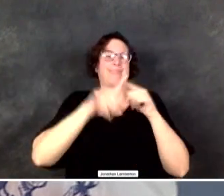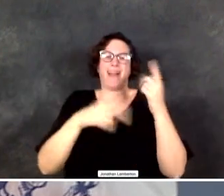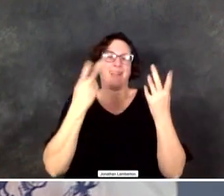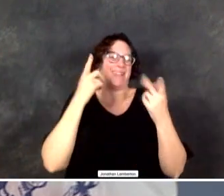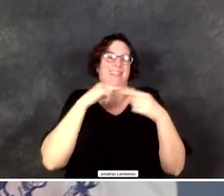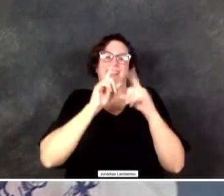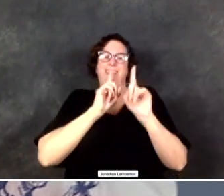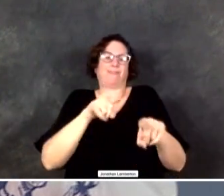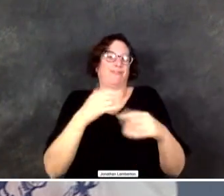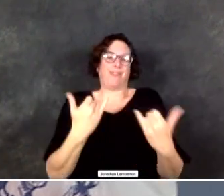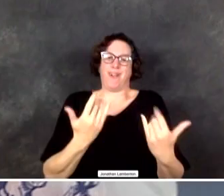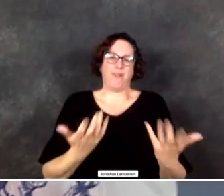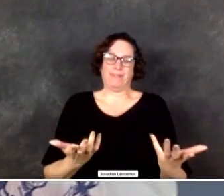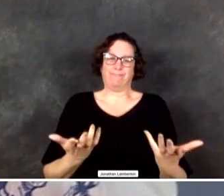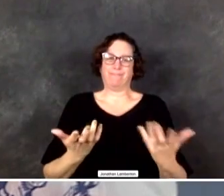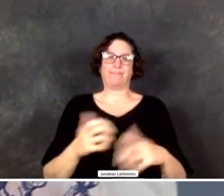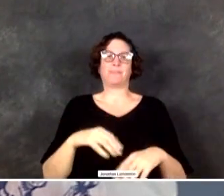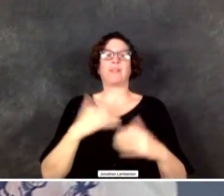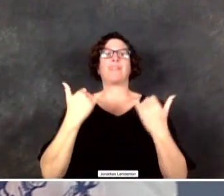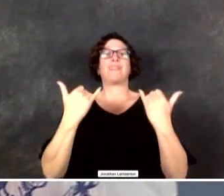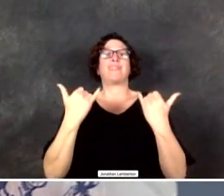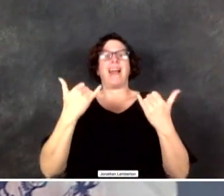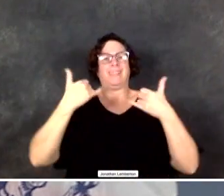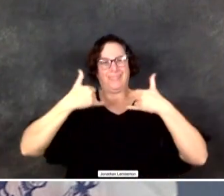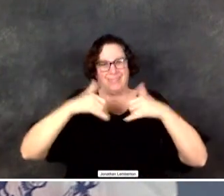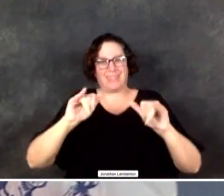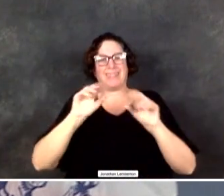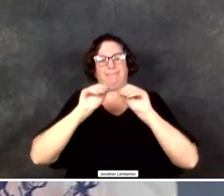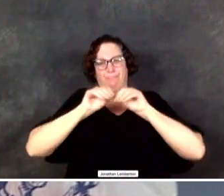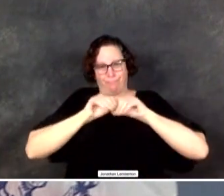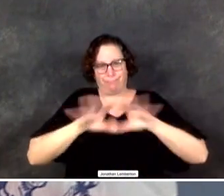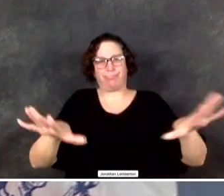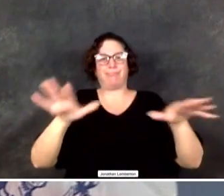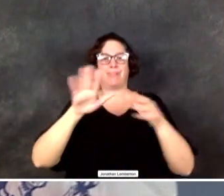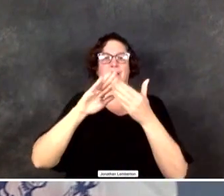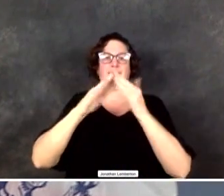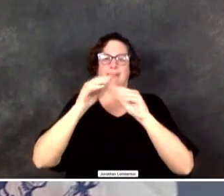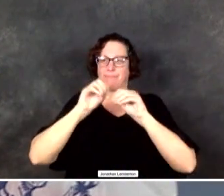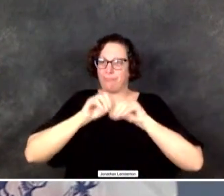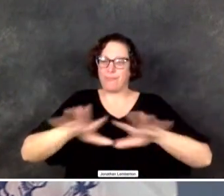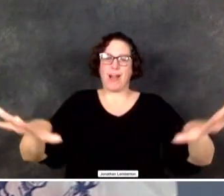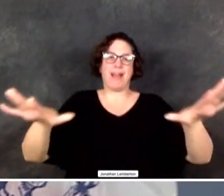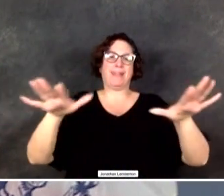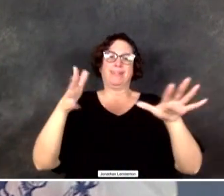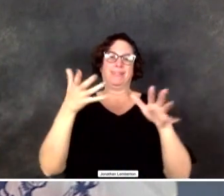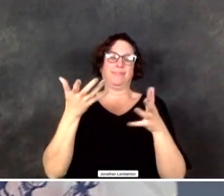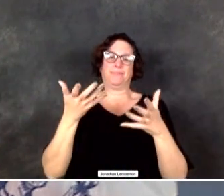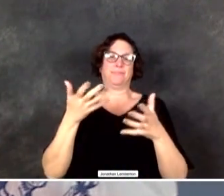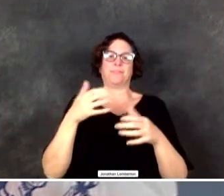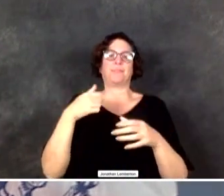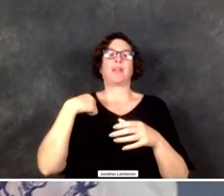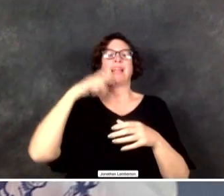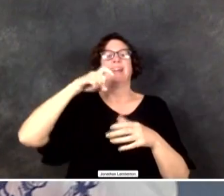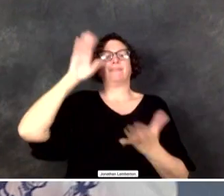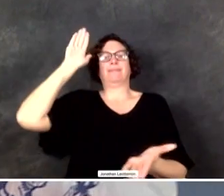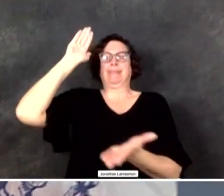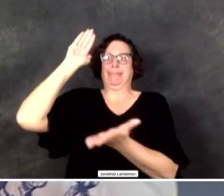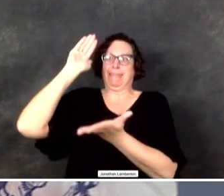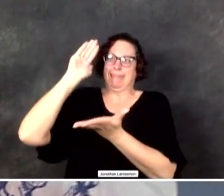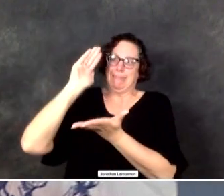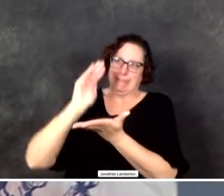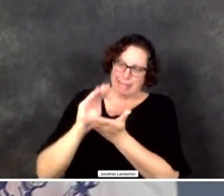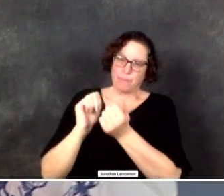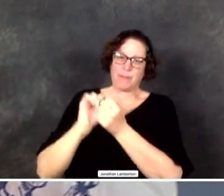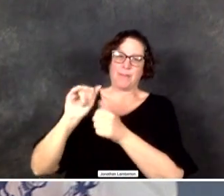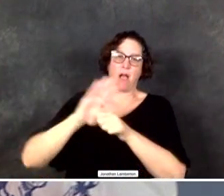widespread transmission phase, which, according to all the information we have to date, is something that only happens in May